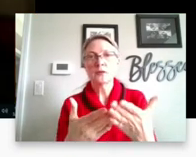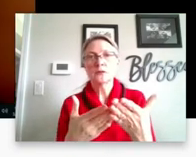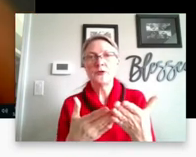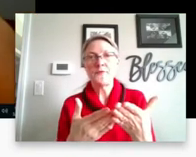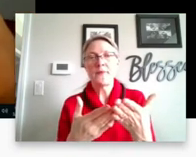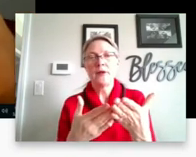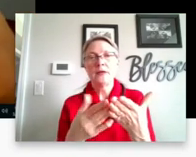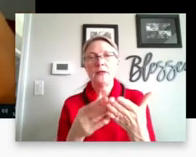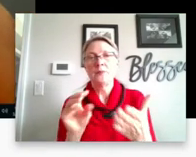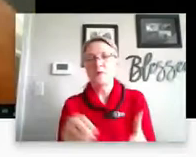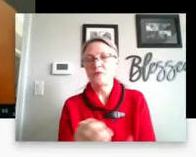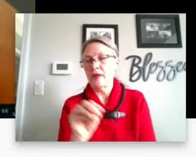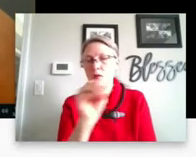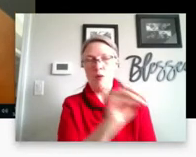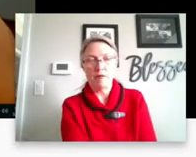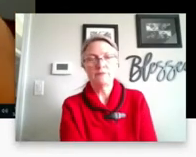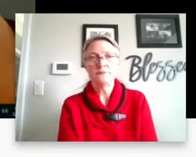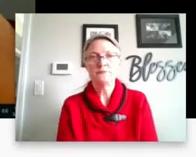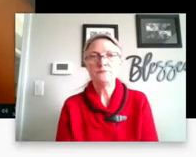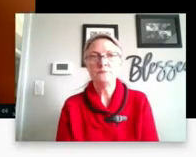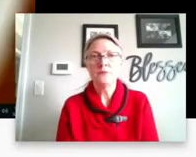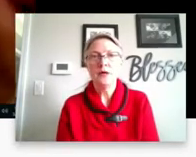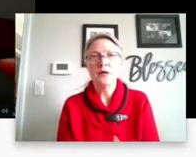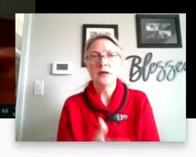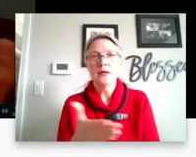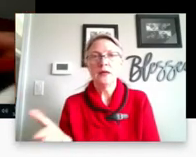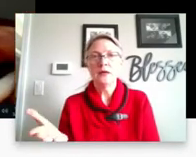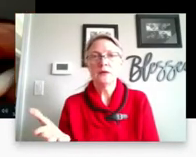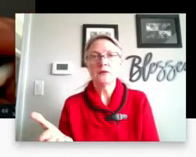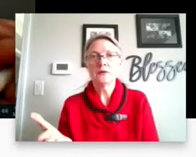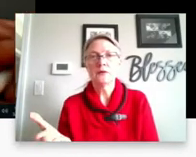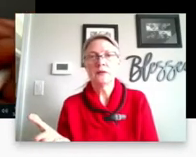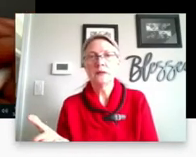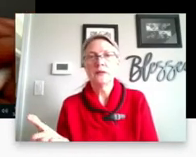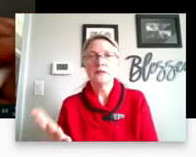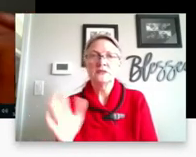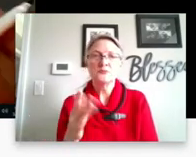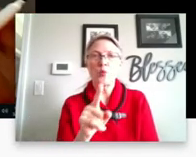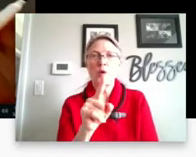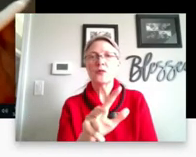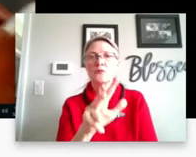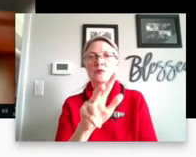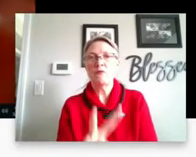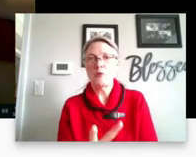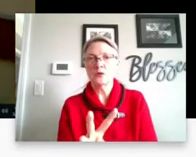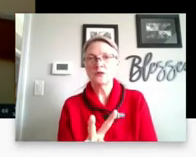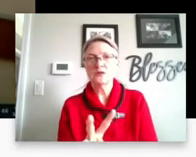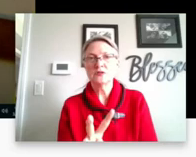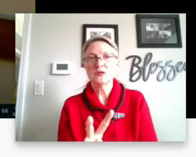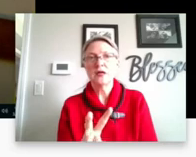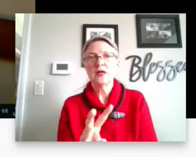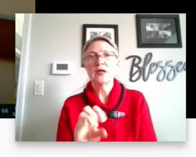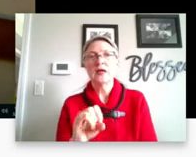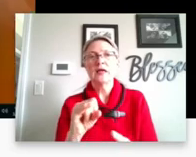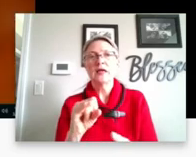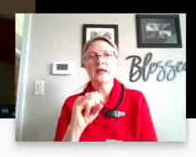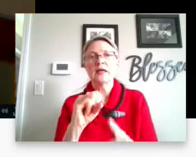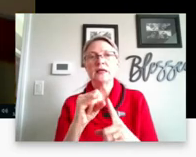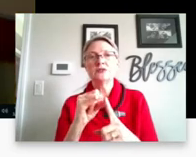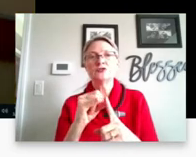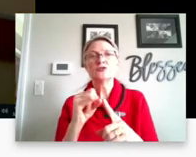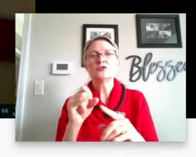to the side. Over here, this one seems to be 1 3/4 inches. That's closer to 2 inches, so I'll make